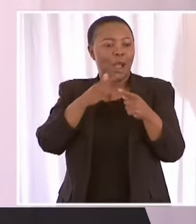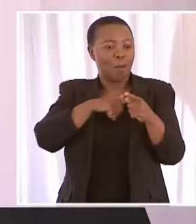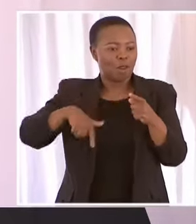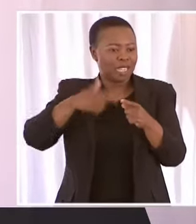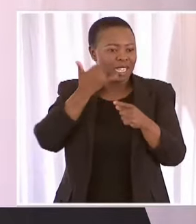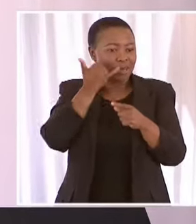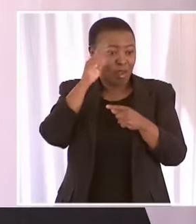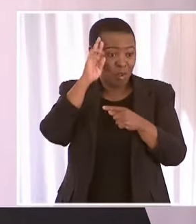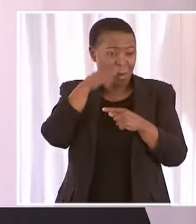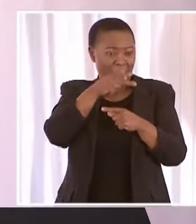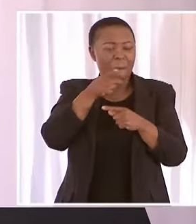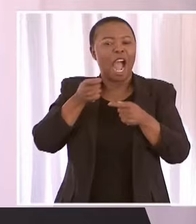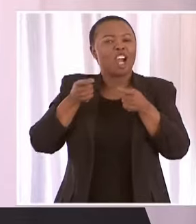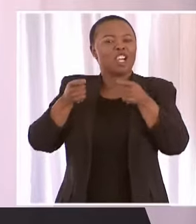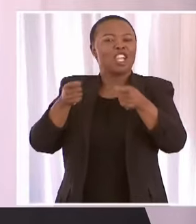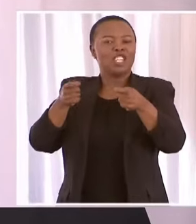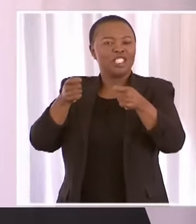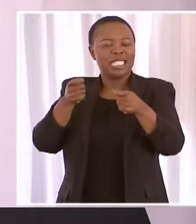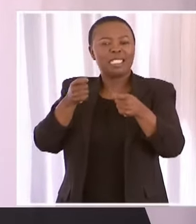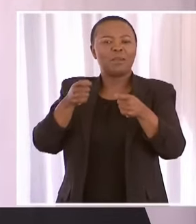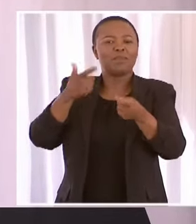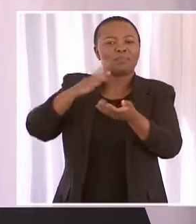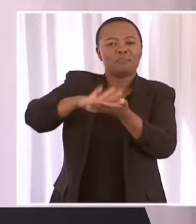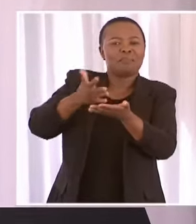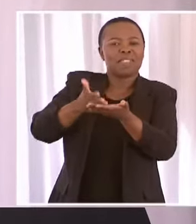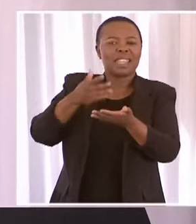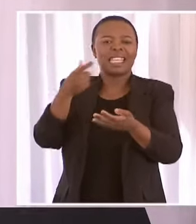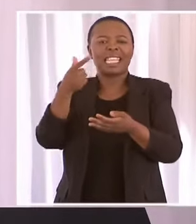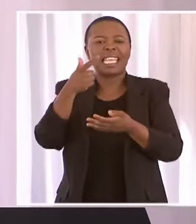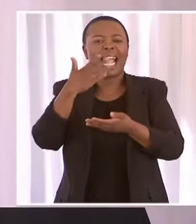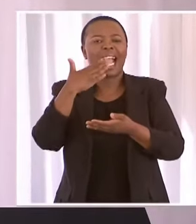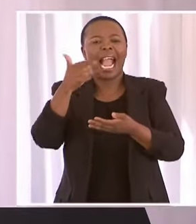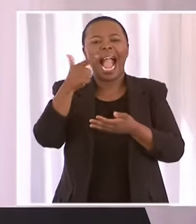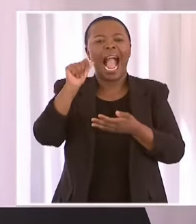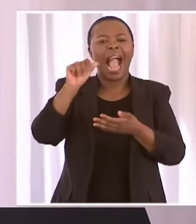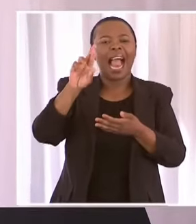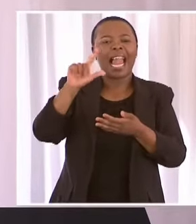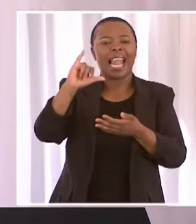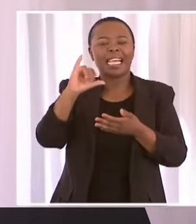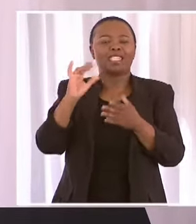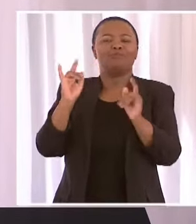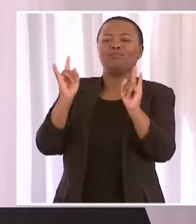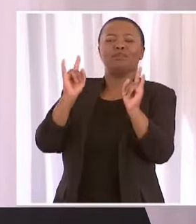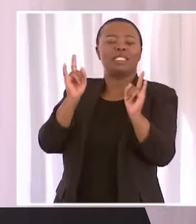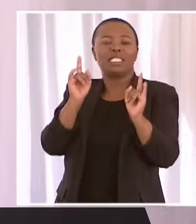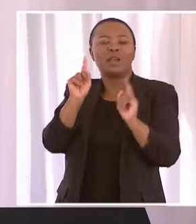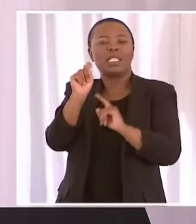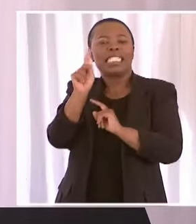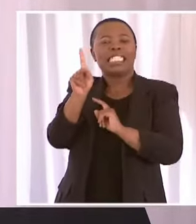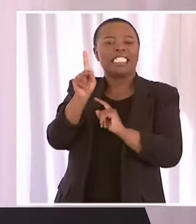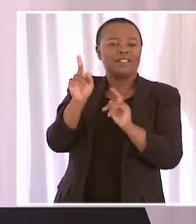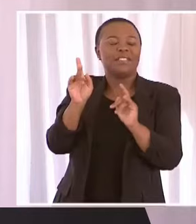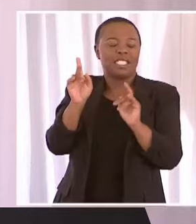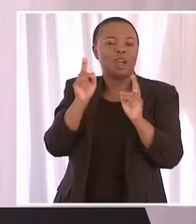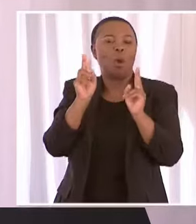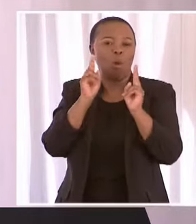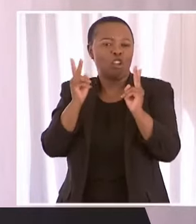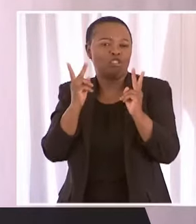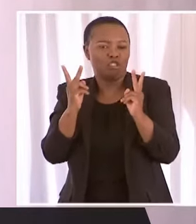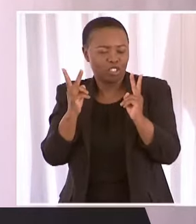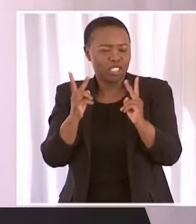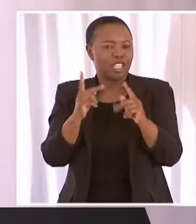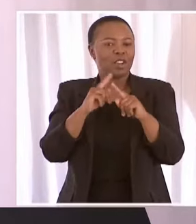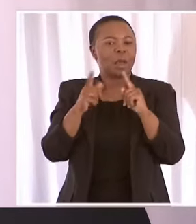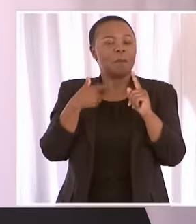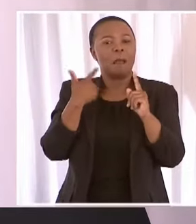that kitchen. Helping him cook lamb chops with garlic, just sitting on the sofa watching TV. Watching him work when I was